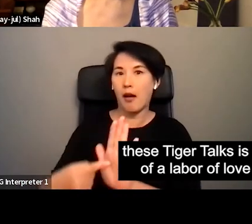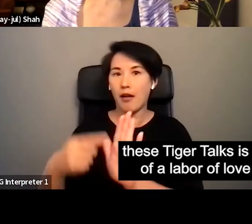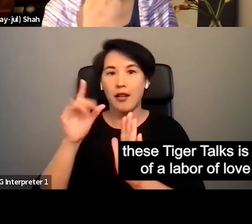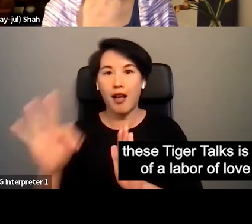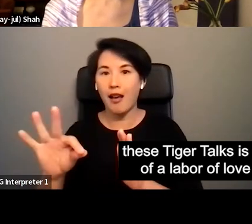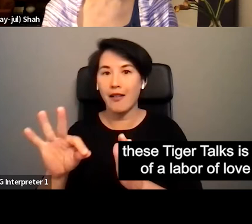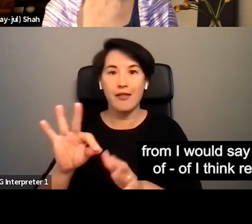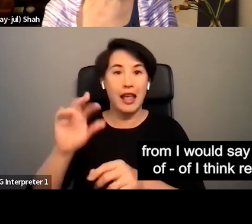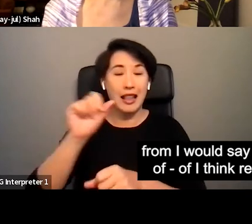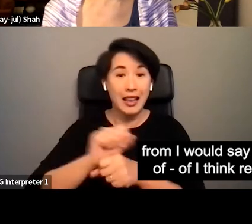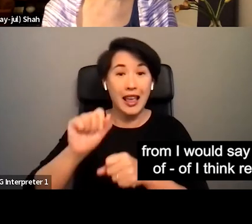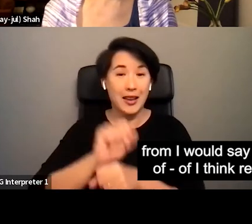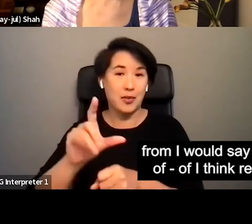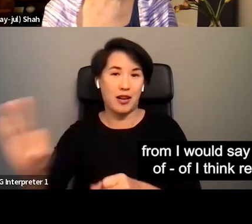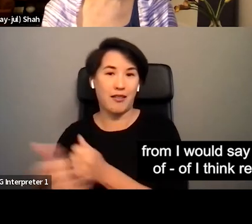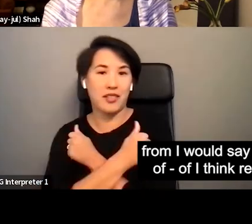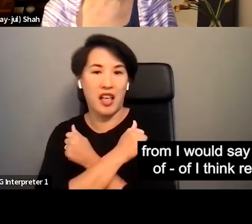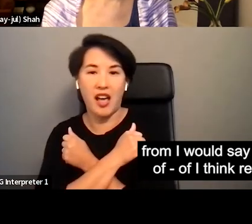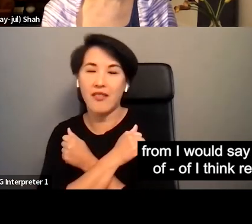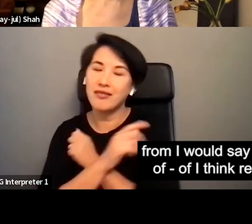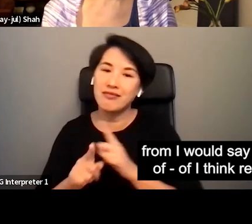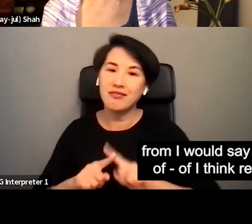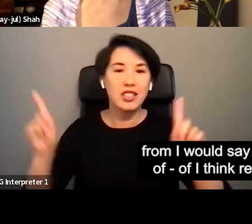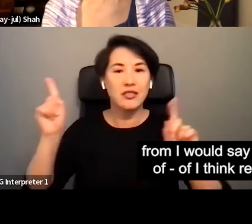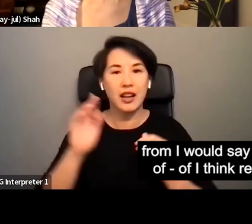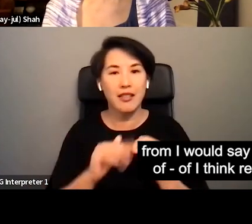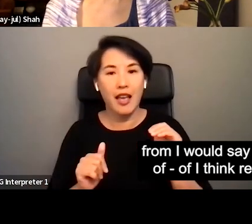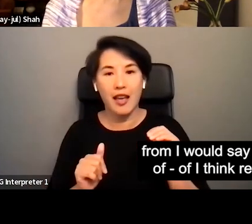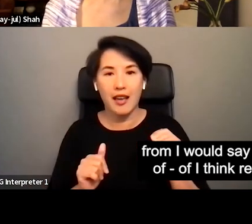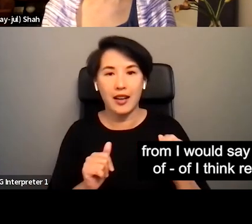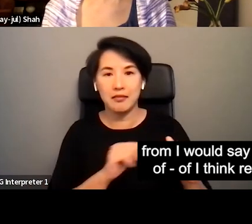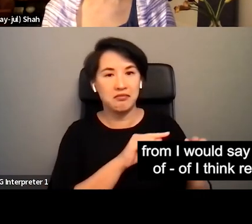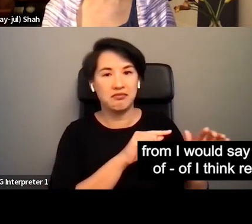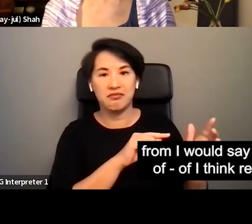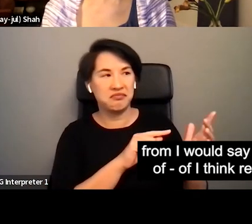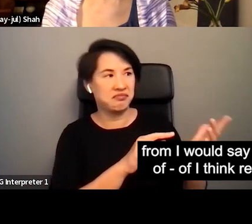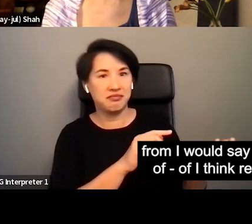very apart from, I would say, too many of the types